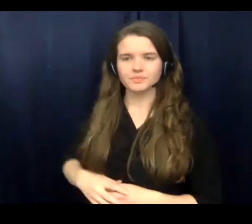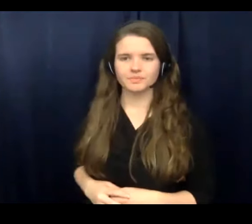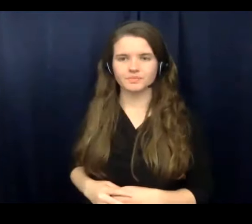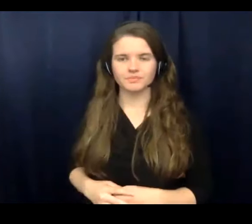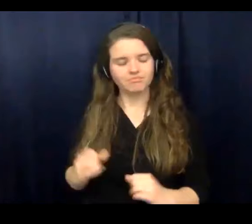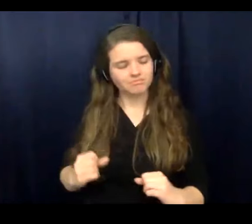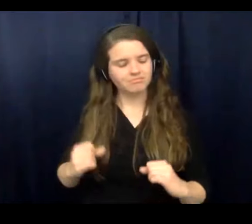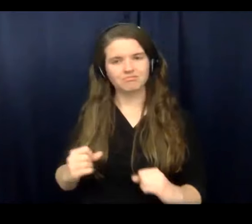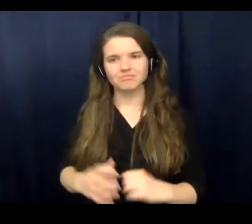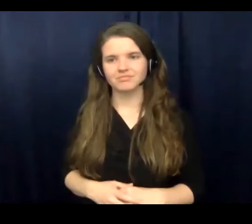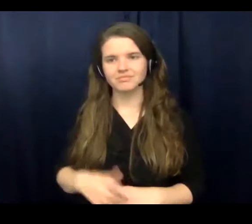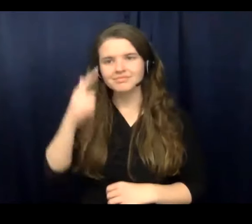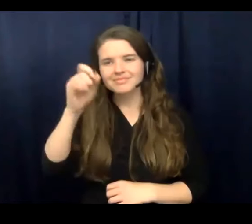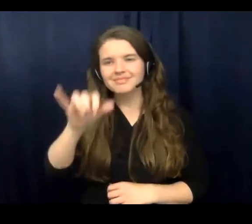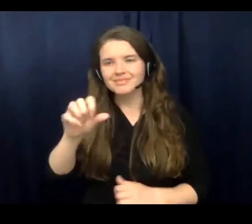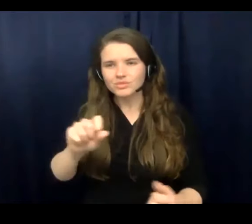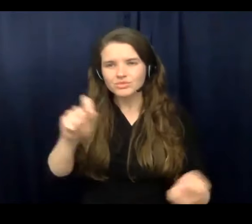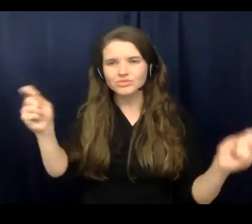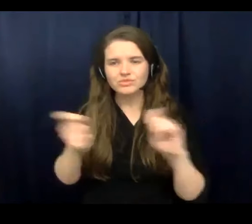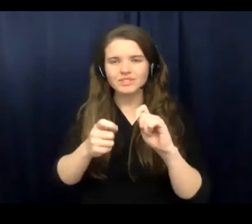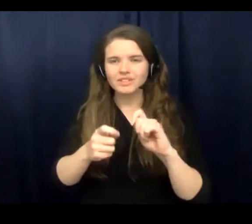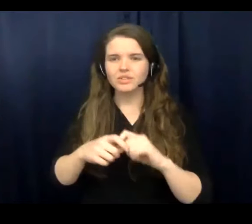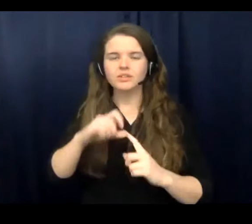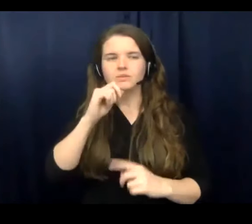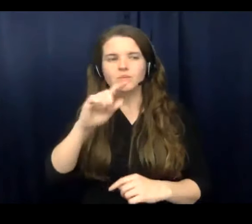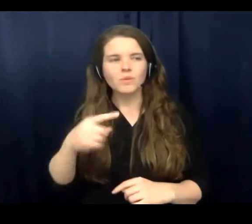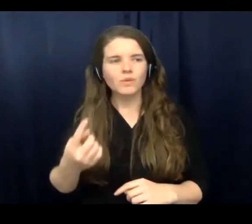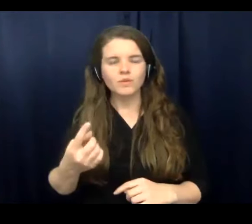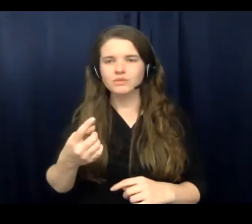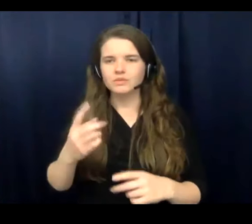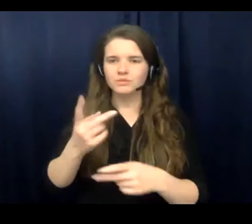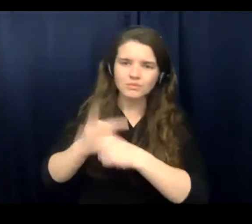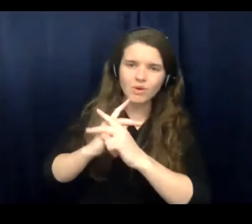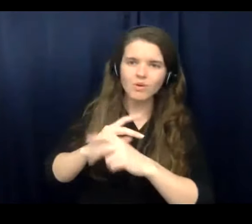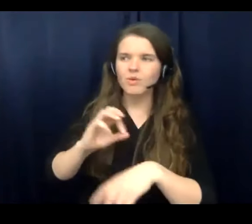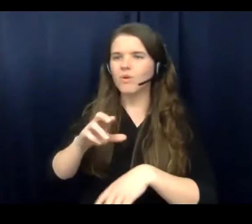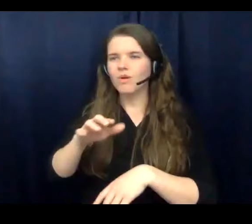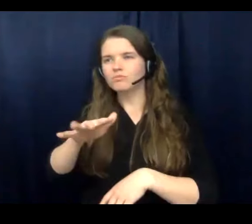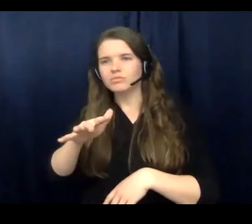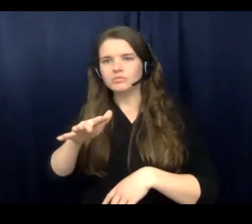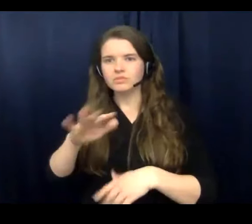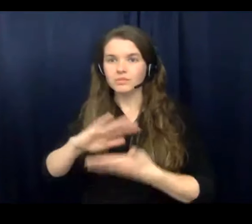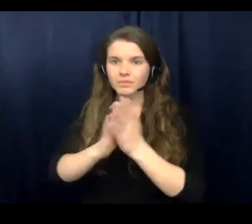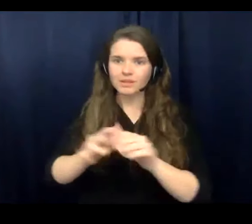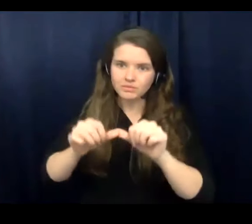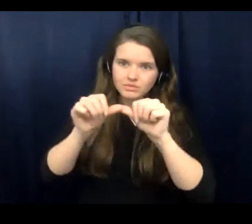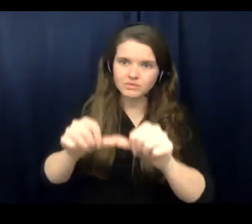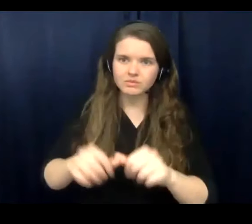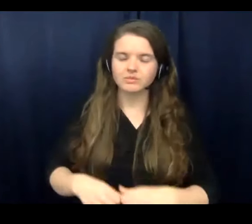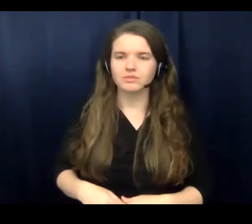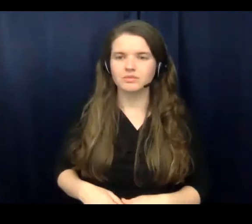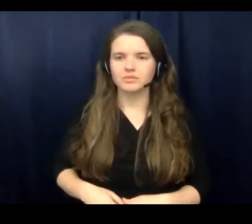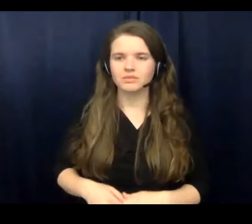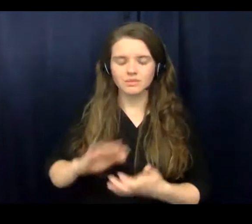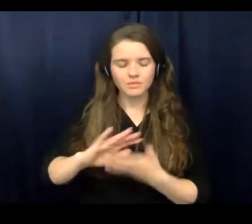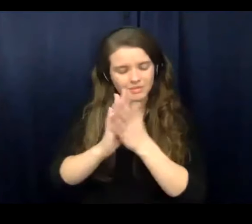powerful, because that change then becomes not merely borrowed or intermediate, but it becomes permanent. It becomes